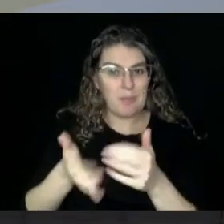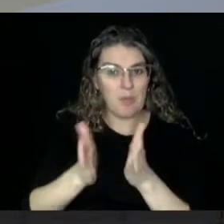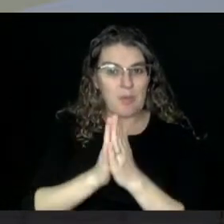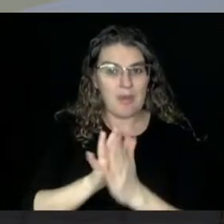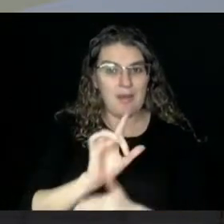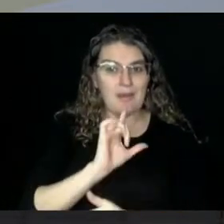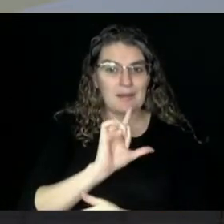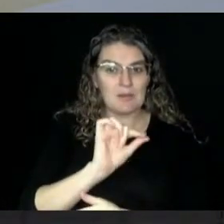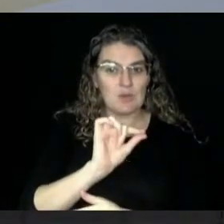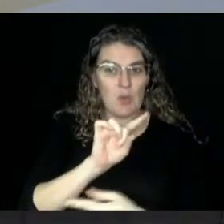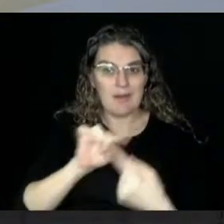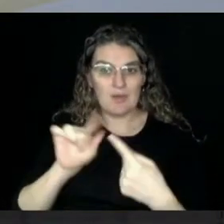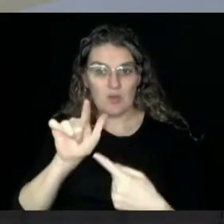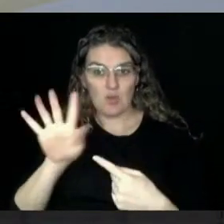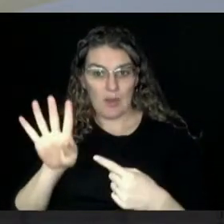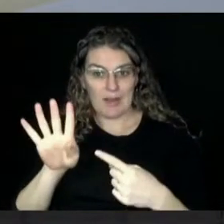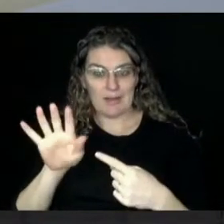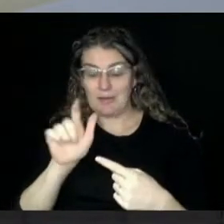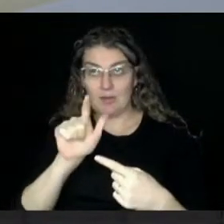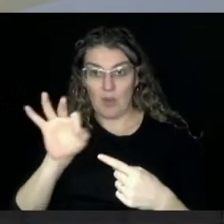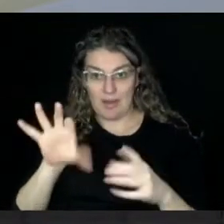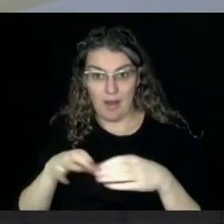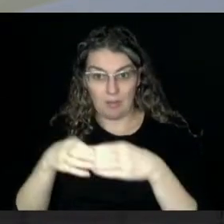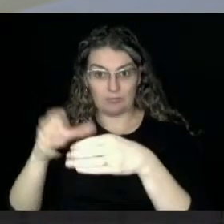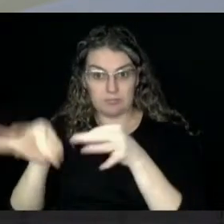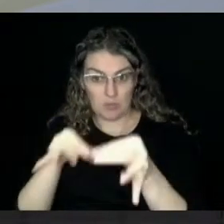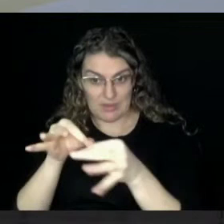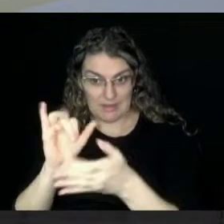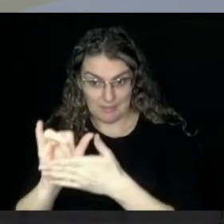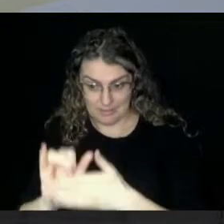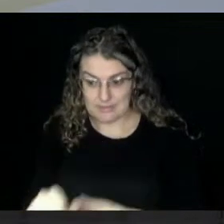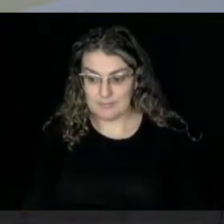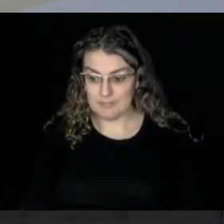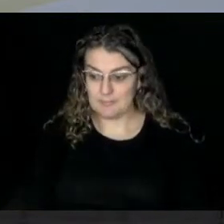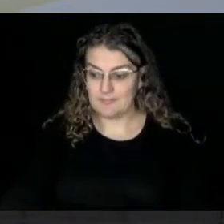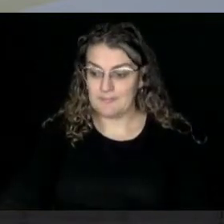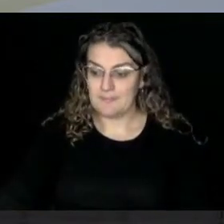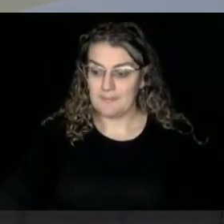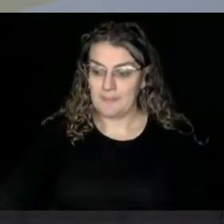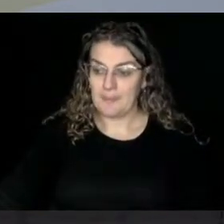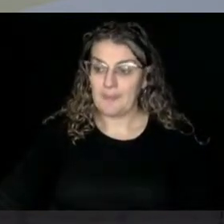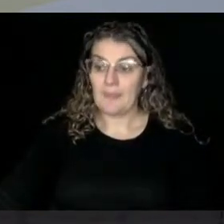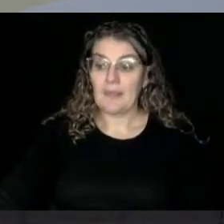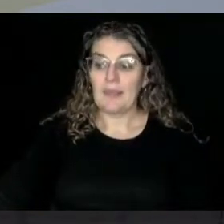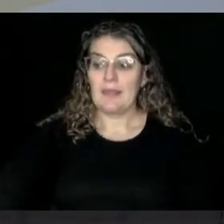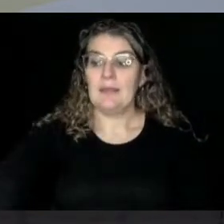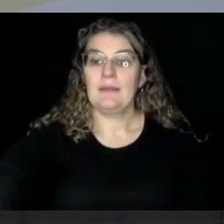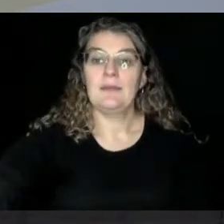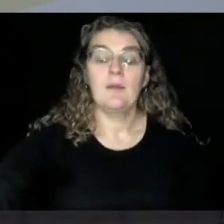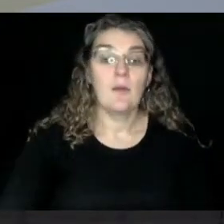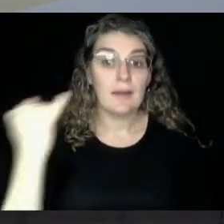addition, Island EMS occasionally uses rapid tests for individuals who are homeless or living in shelters.